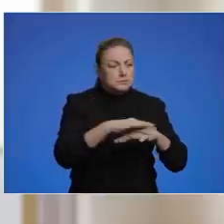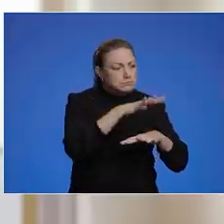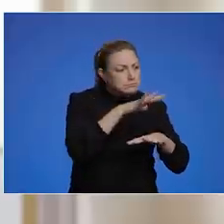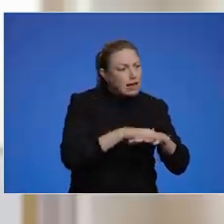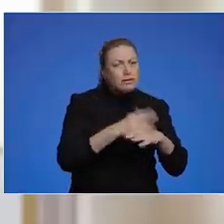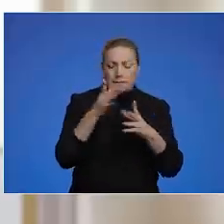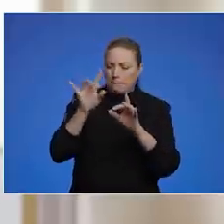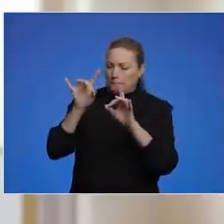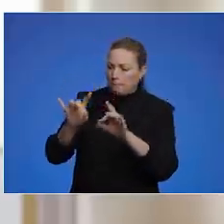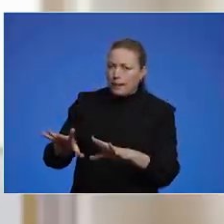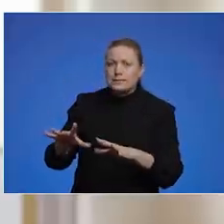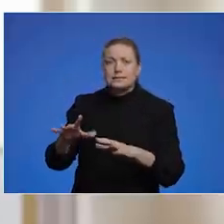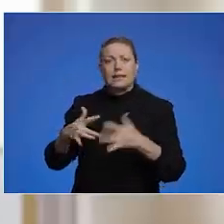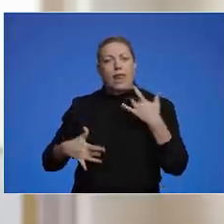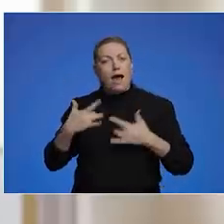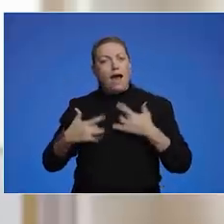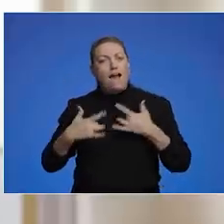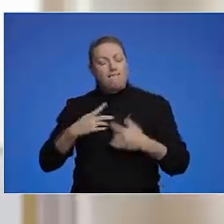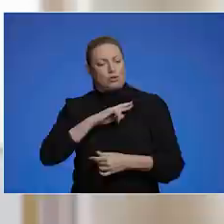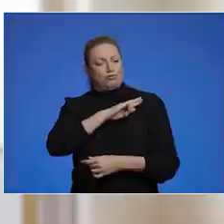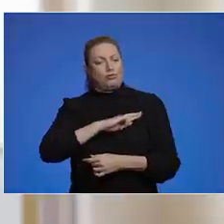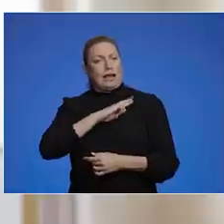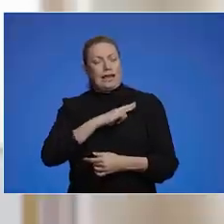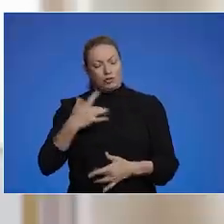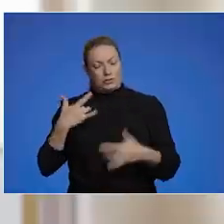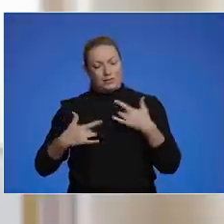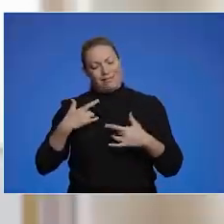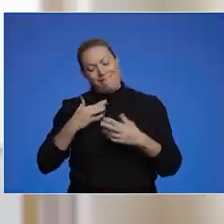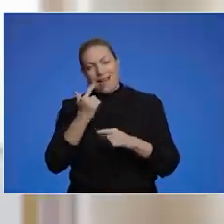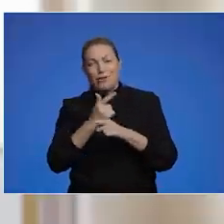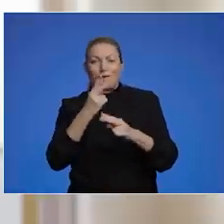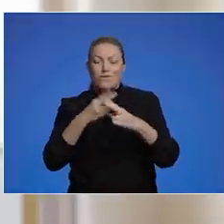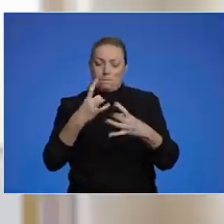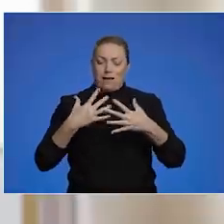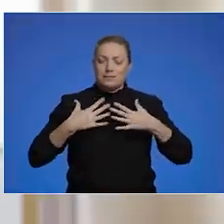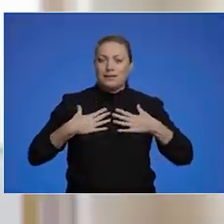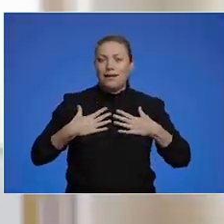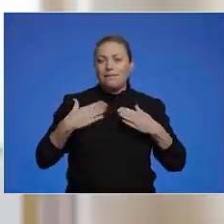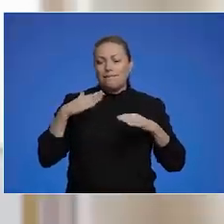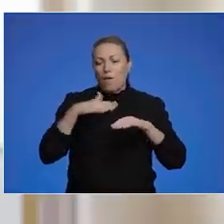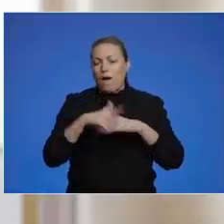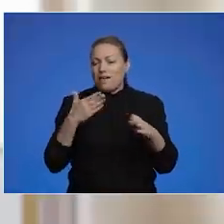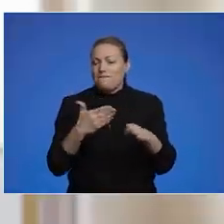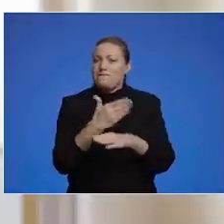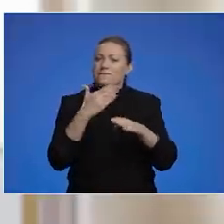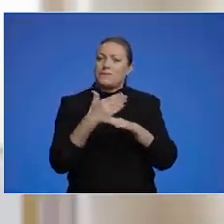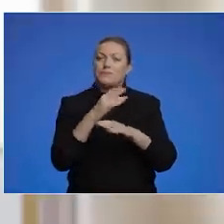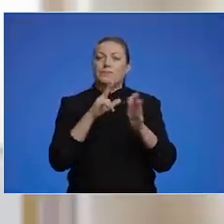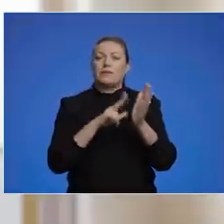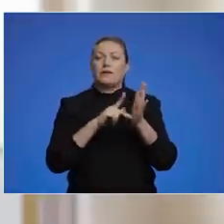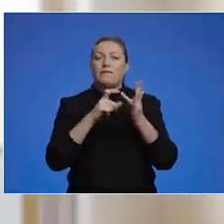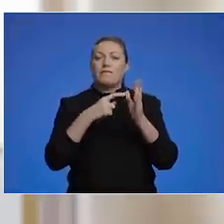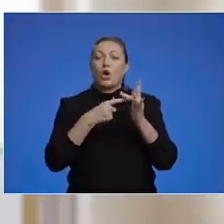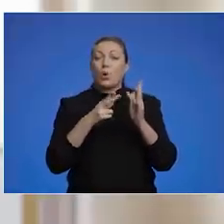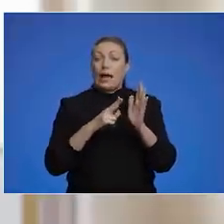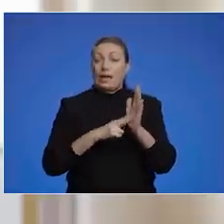have consecrated life, there's religious life, but I can speak on my behalf about vocations. I didn't